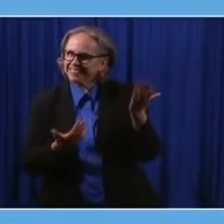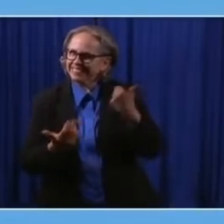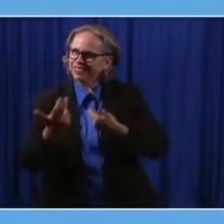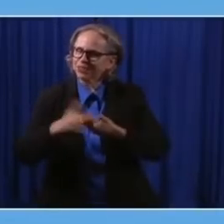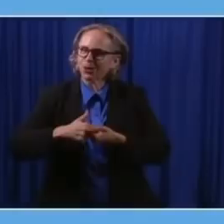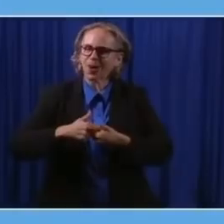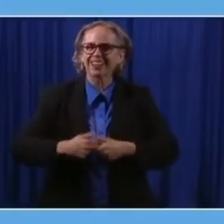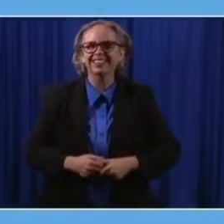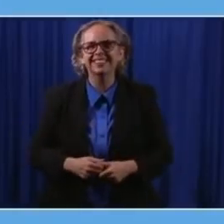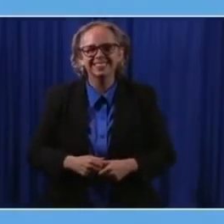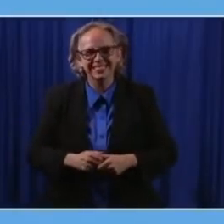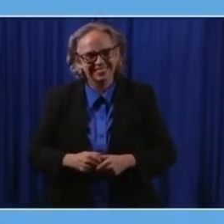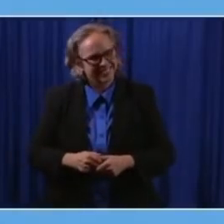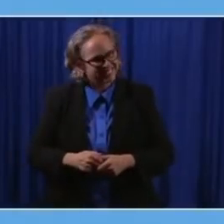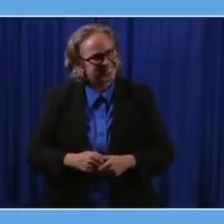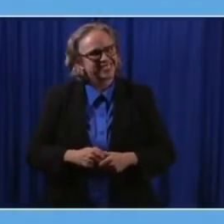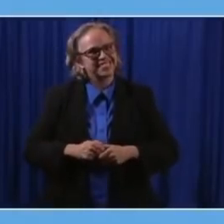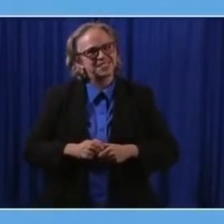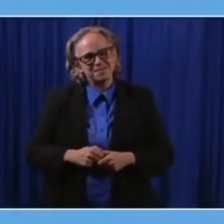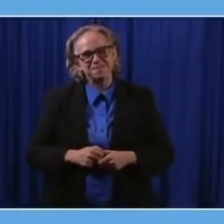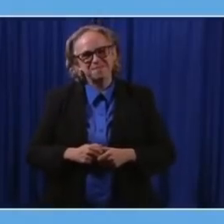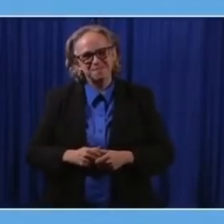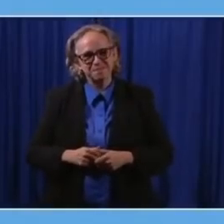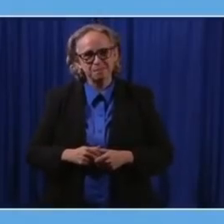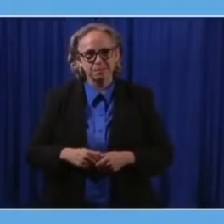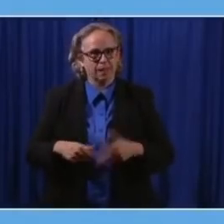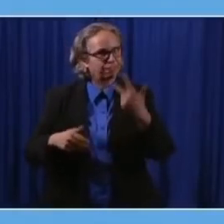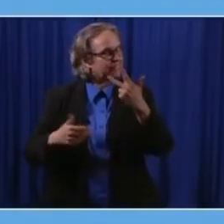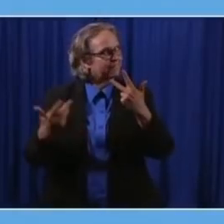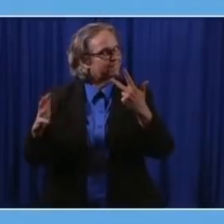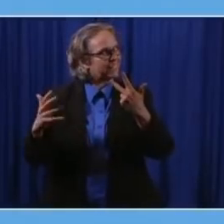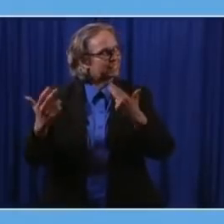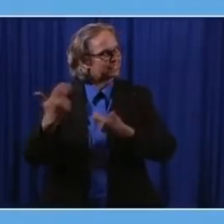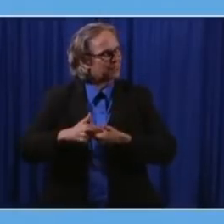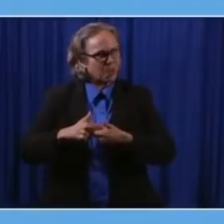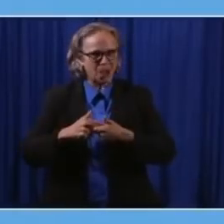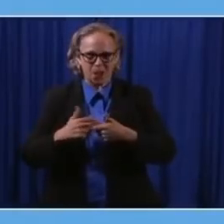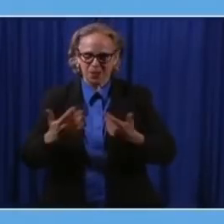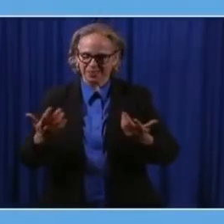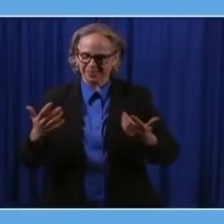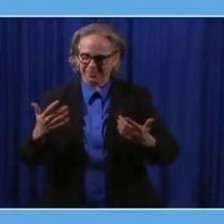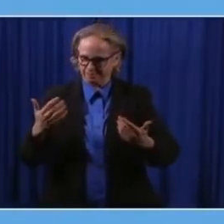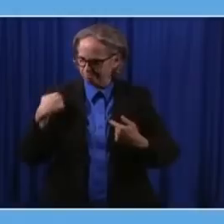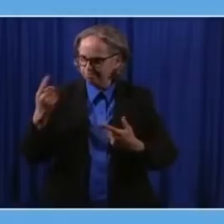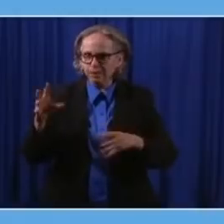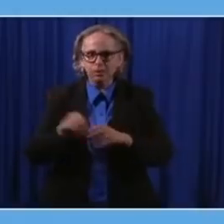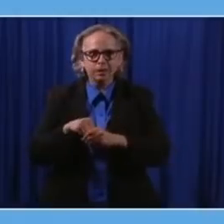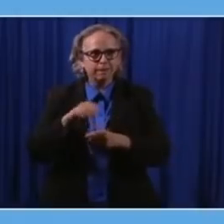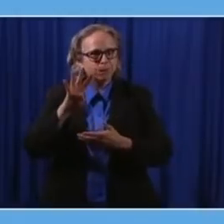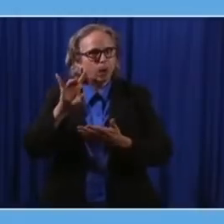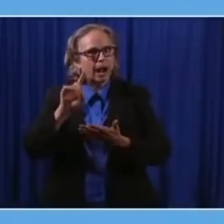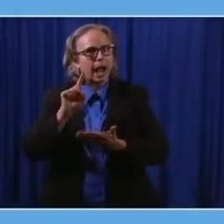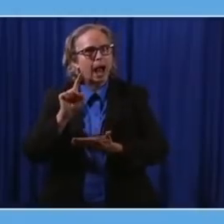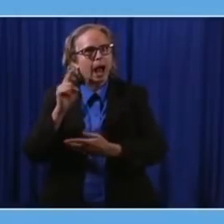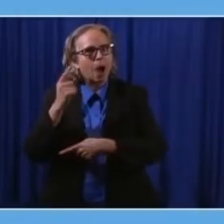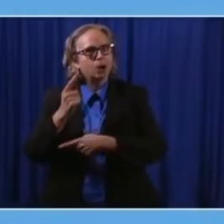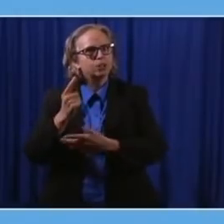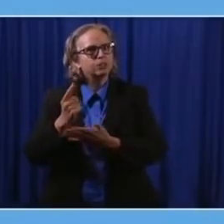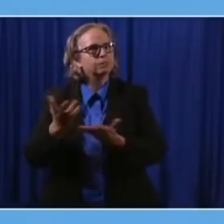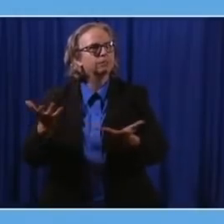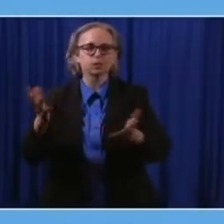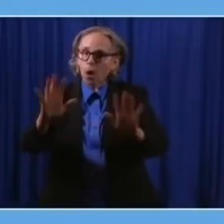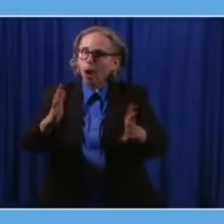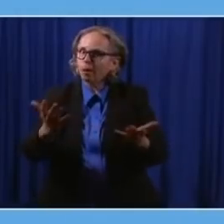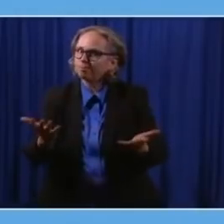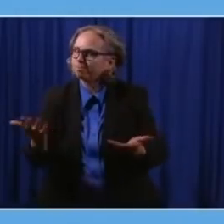So 3 counties, as I said, have stepped up and come on board since just Tuesday: Van